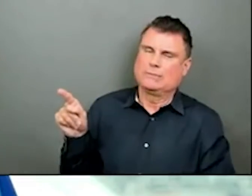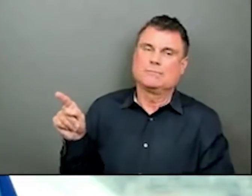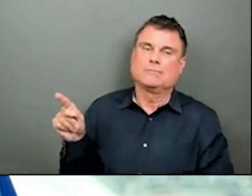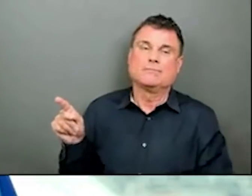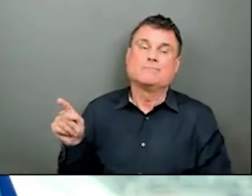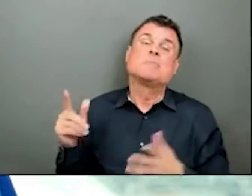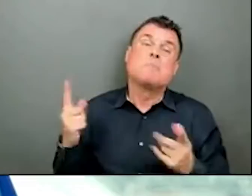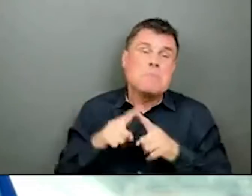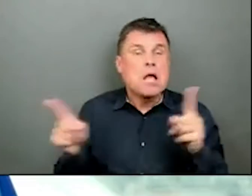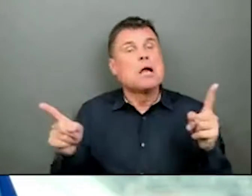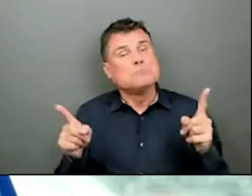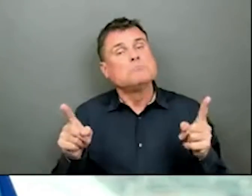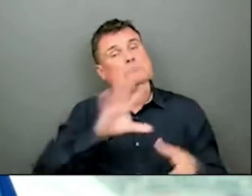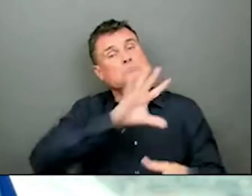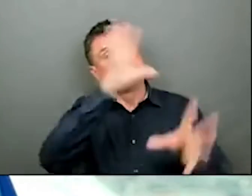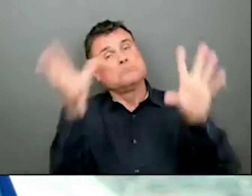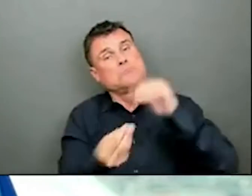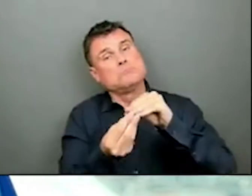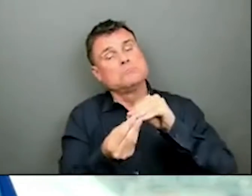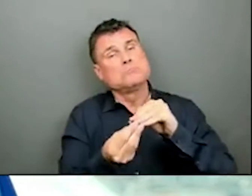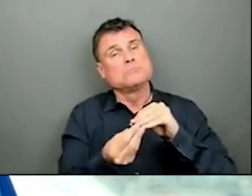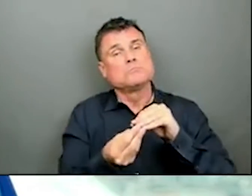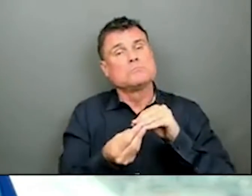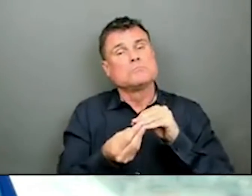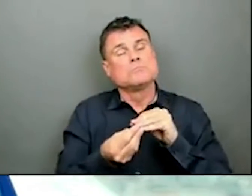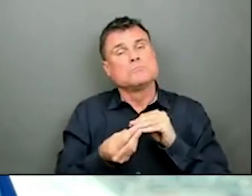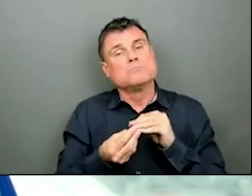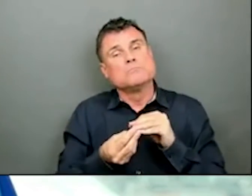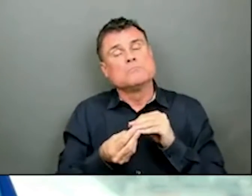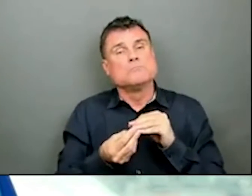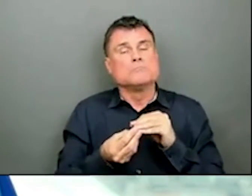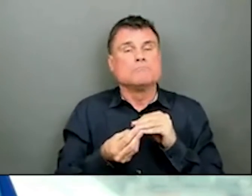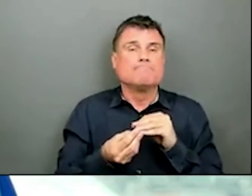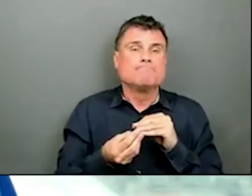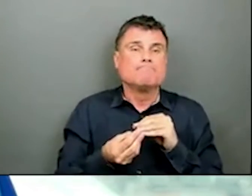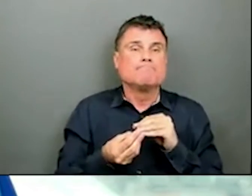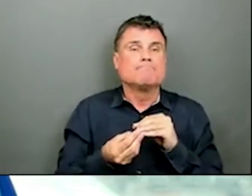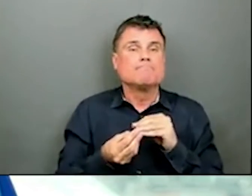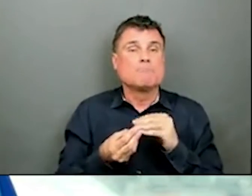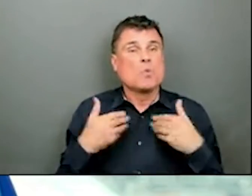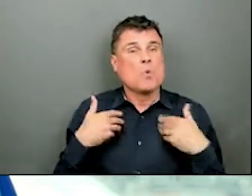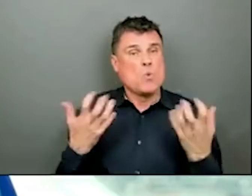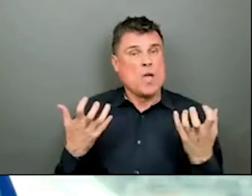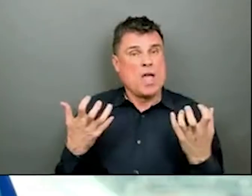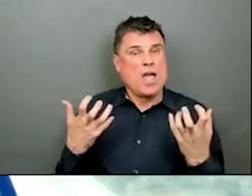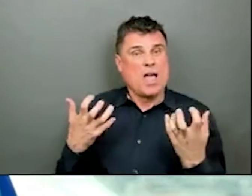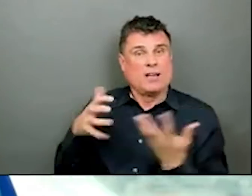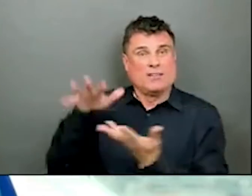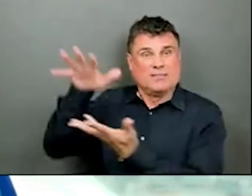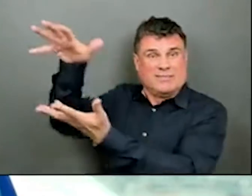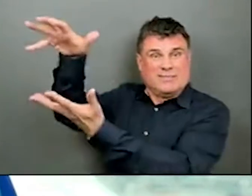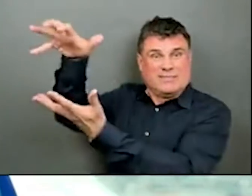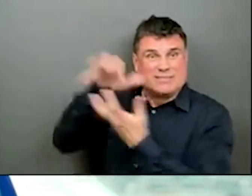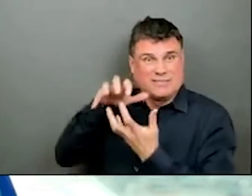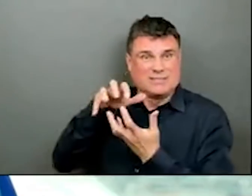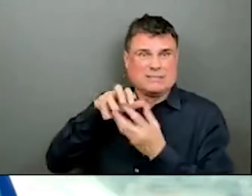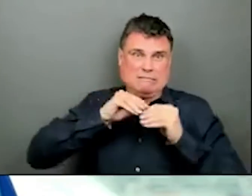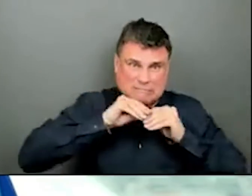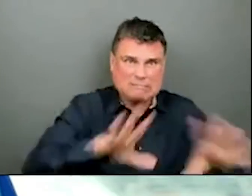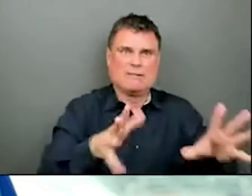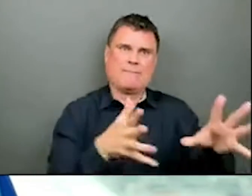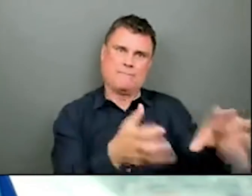we have, I would say, an overcapacity of an ability to deliver because we want to deliver right away. What you're going to see in the coming